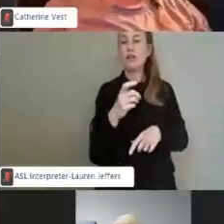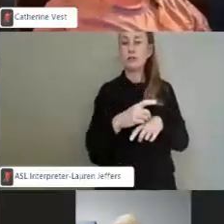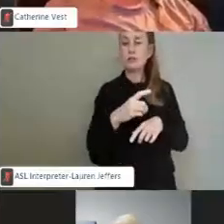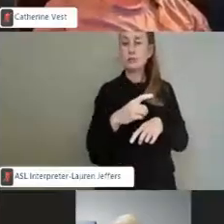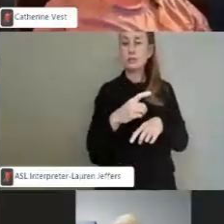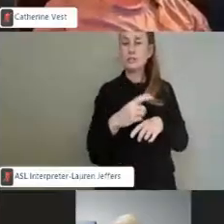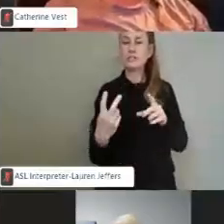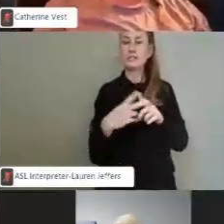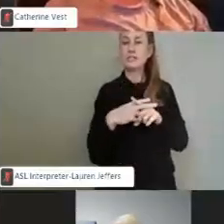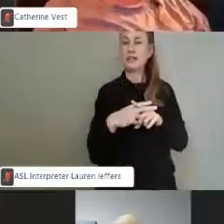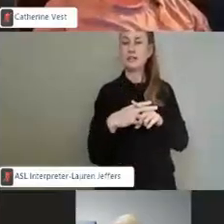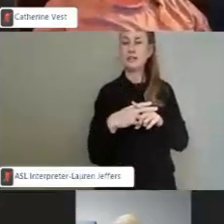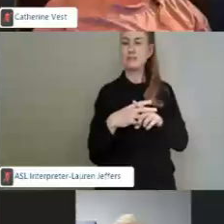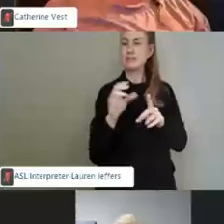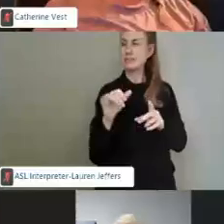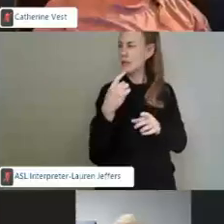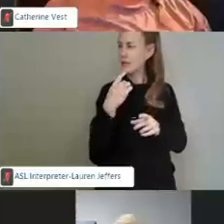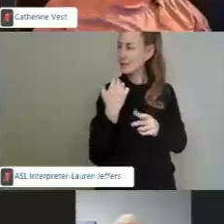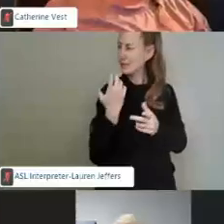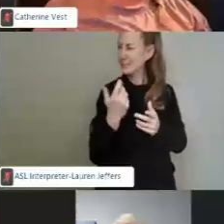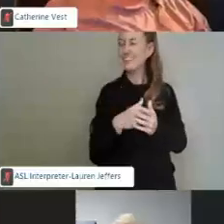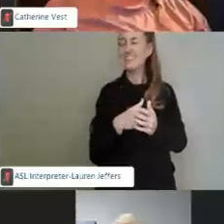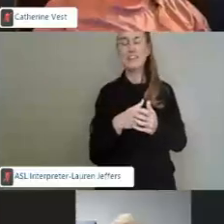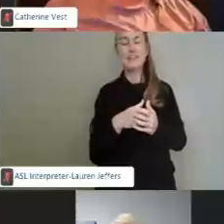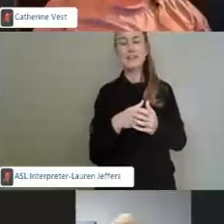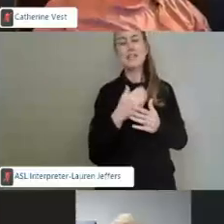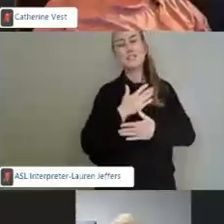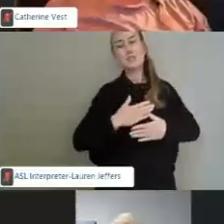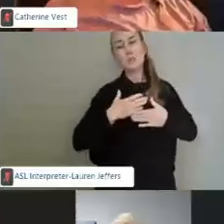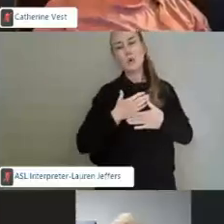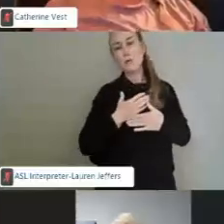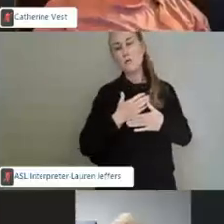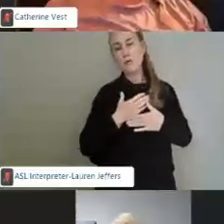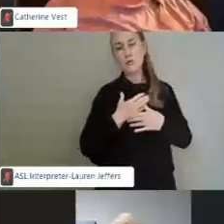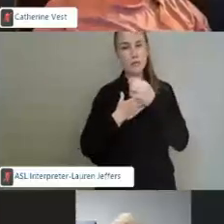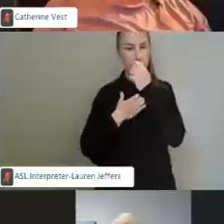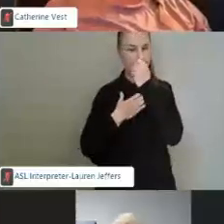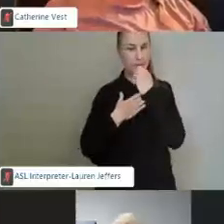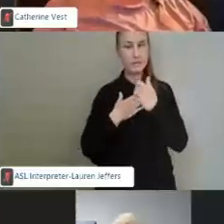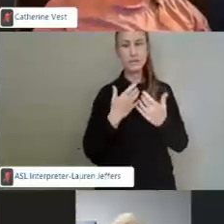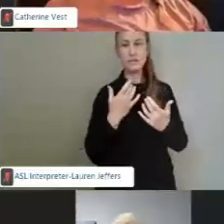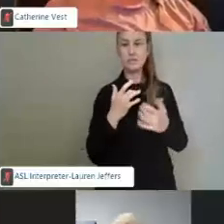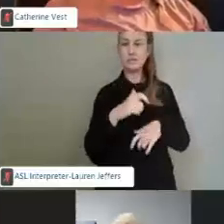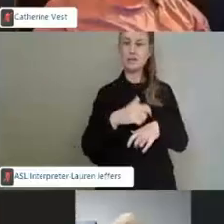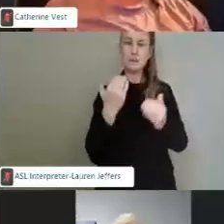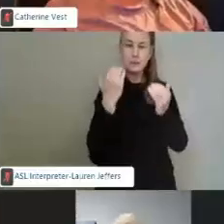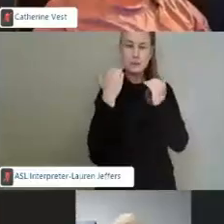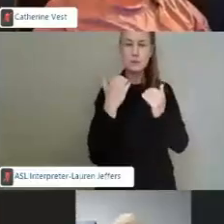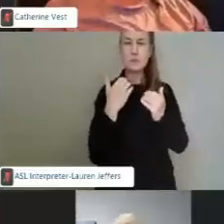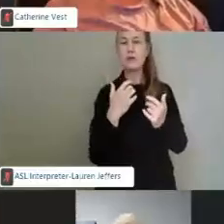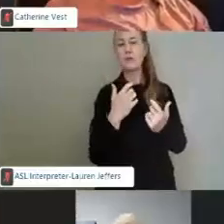assigned. But it's very enjoyable. It's difficult, it's long, it's time consuming, but it's